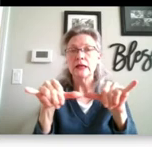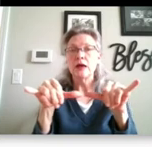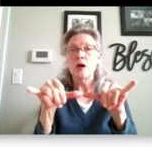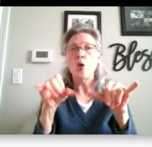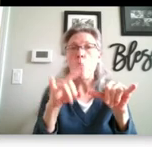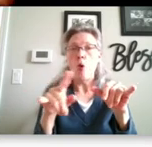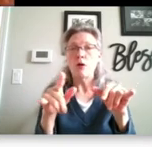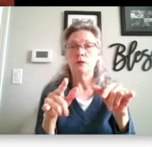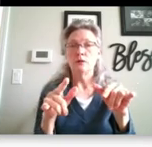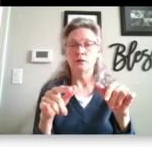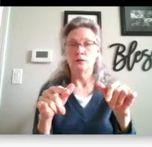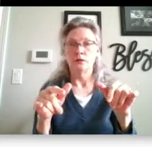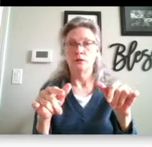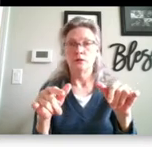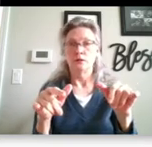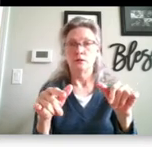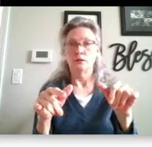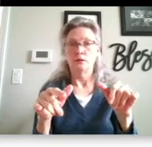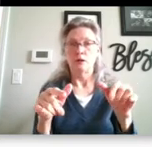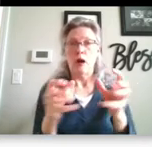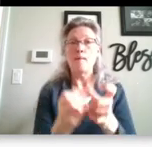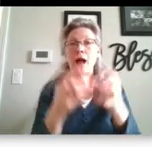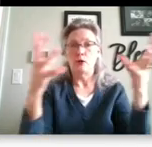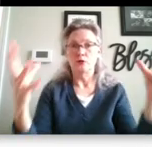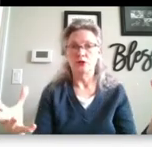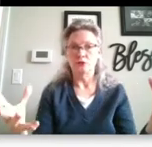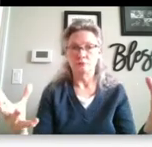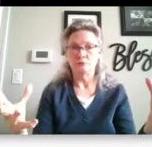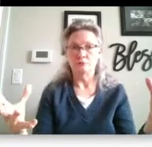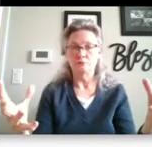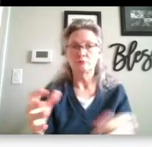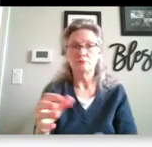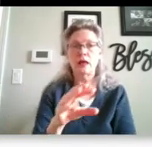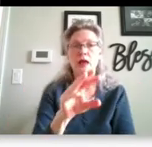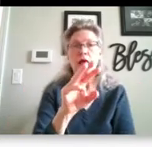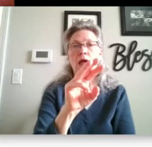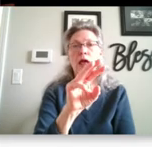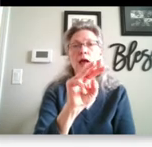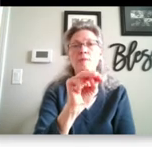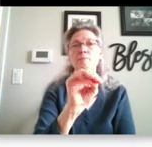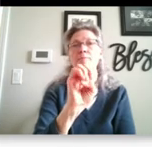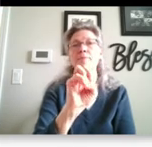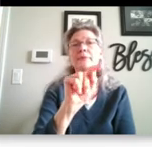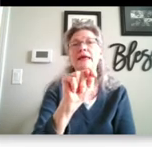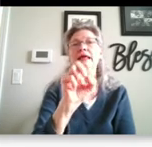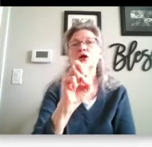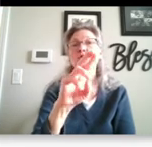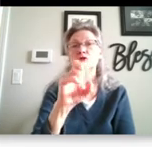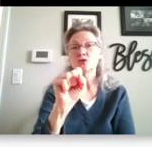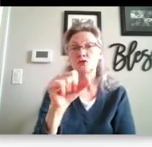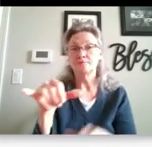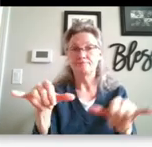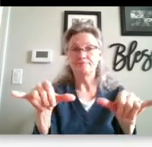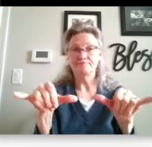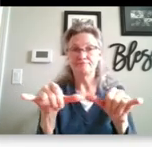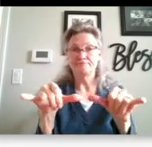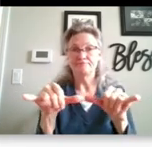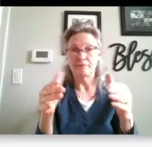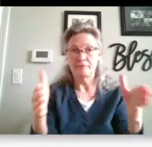measuring distance. It might be liters if we're measuring liquid volume, and it could